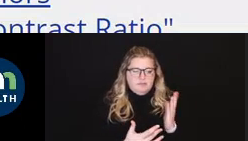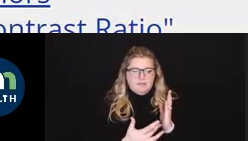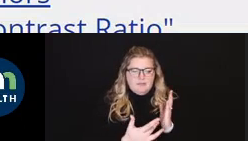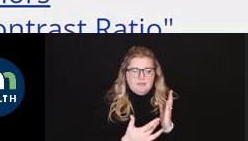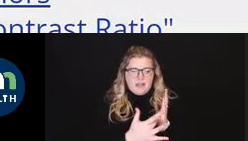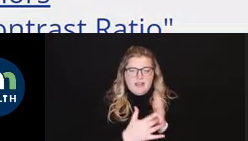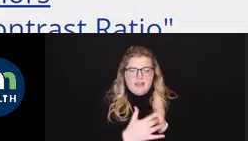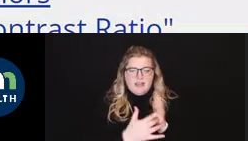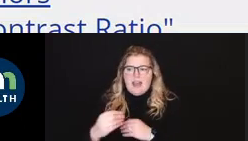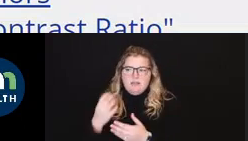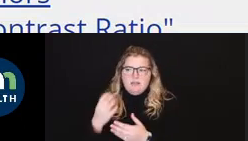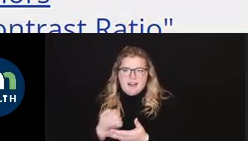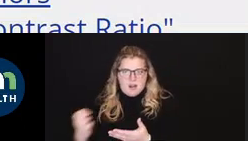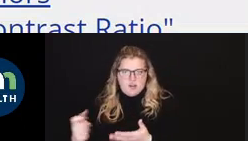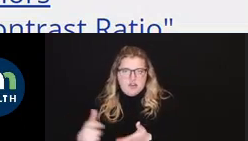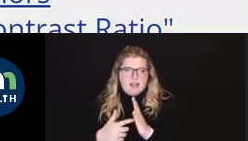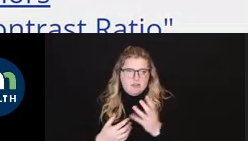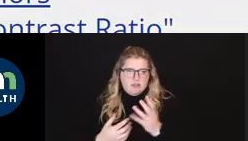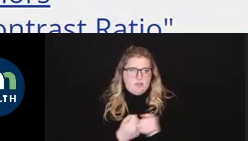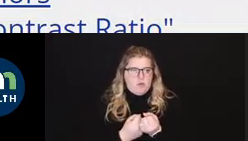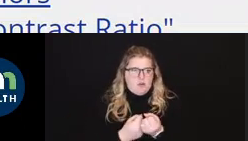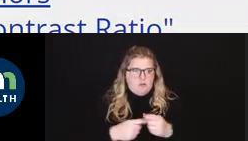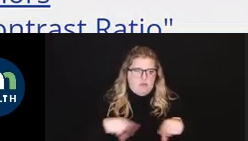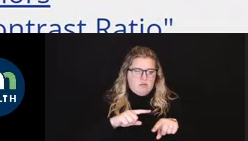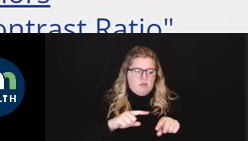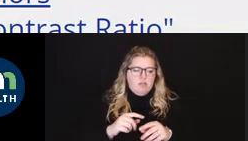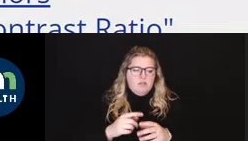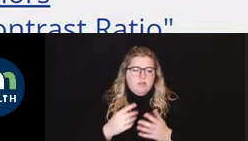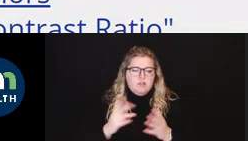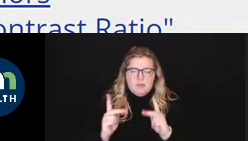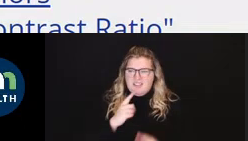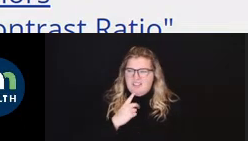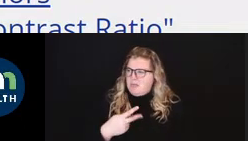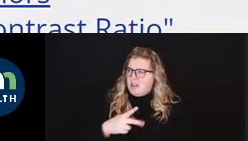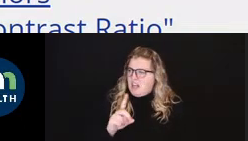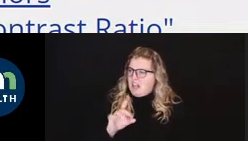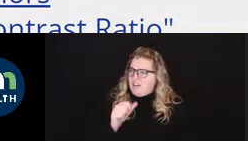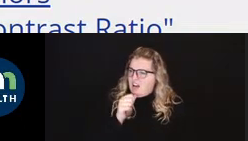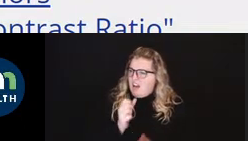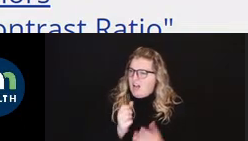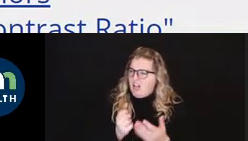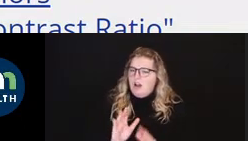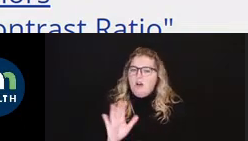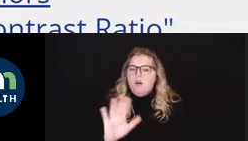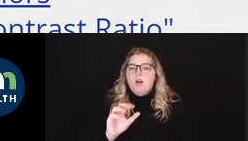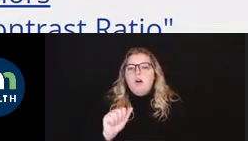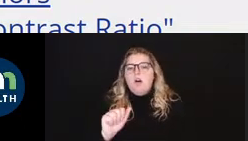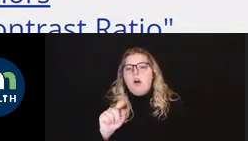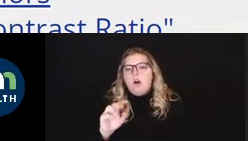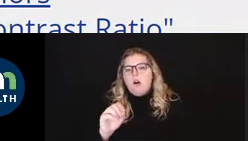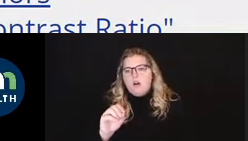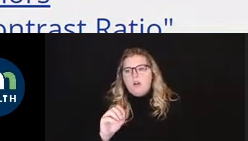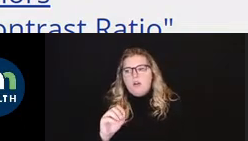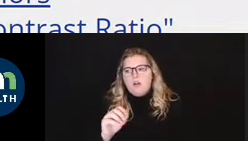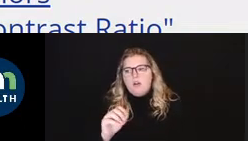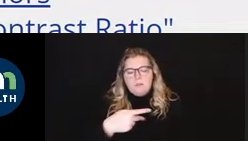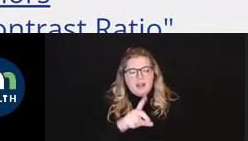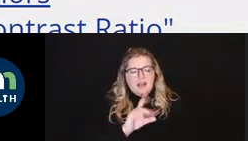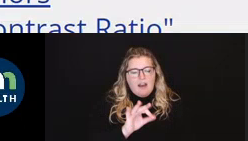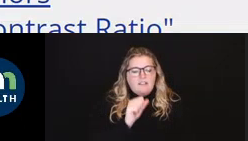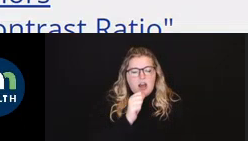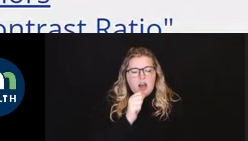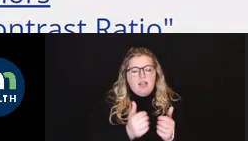of a kind of like, well, if PDF doesn't allow for placeholder, I'm sorry, autocomplete in the same way